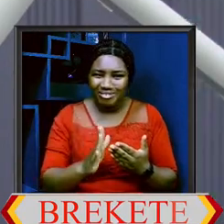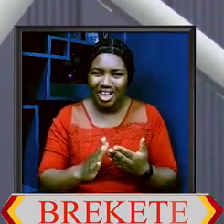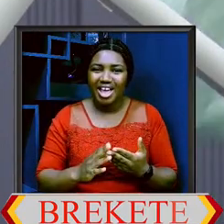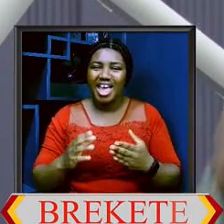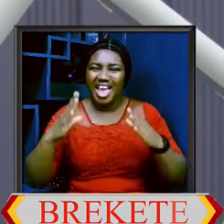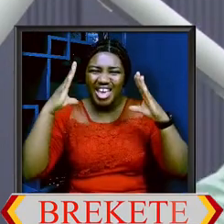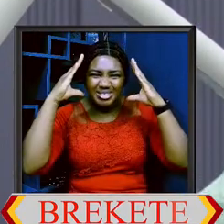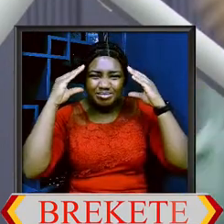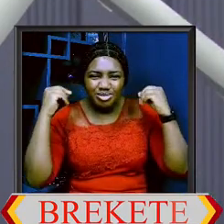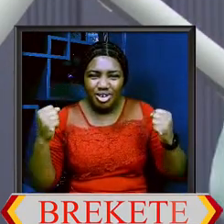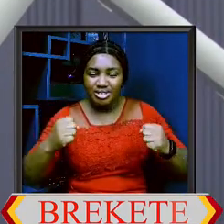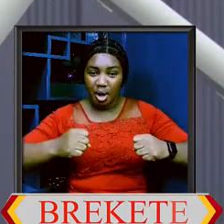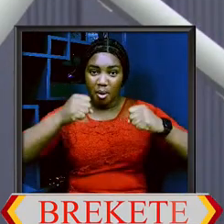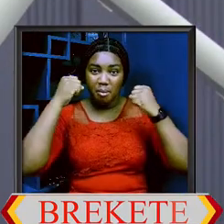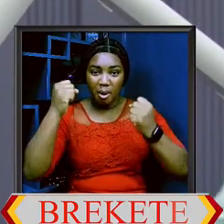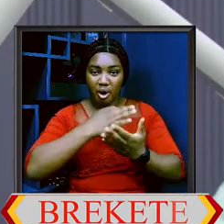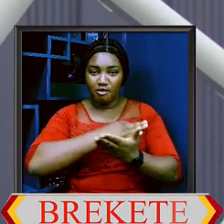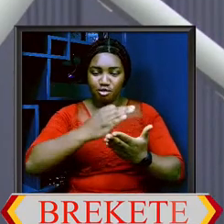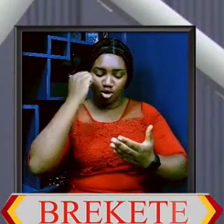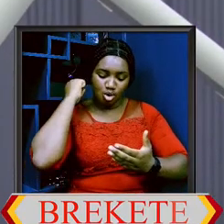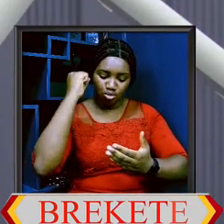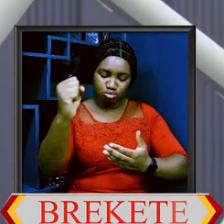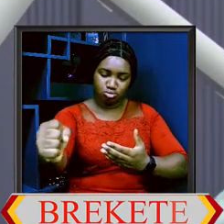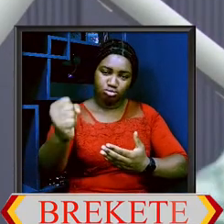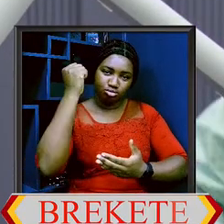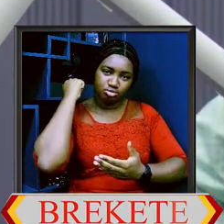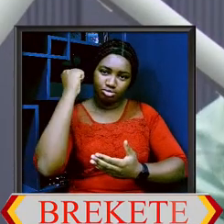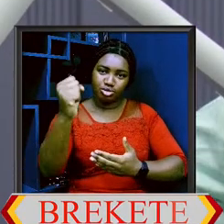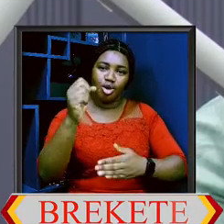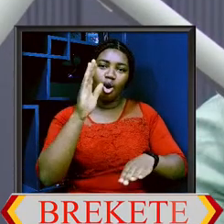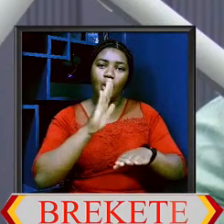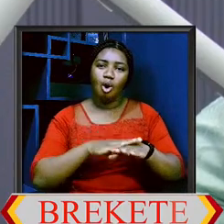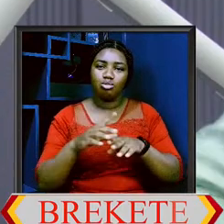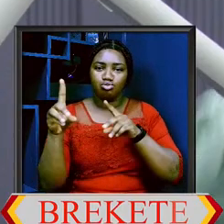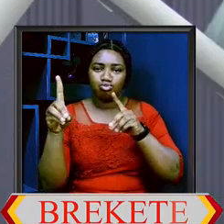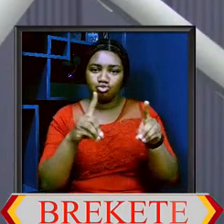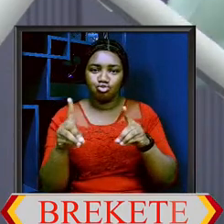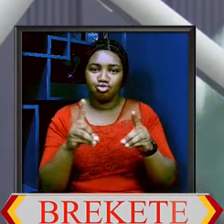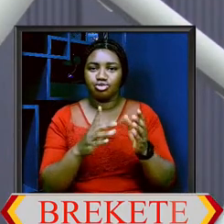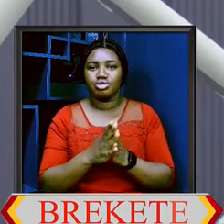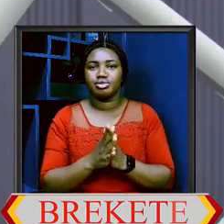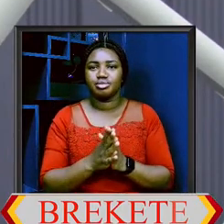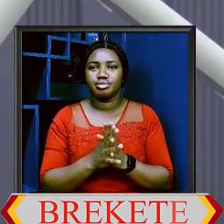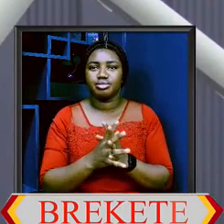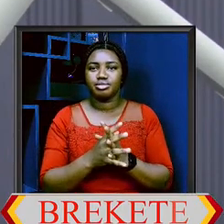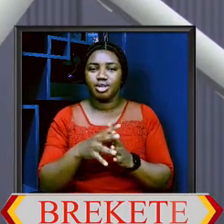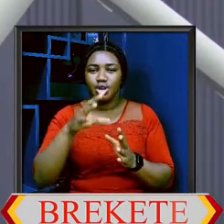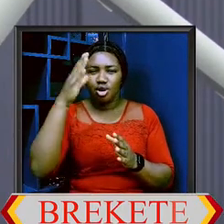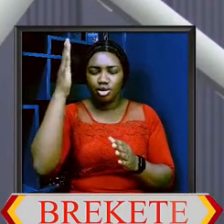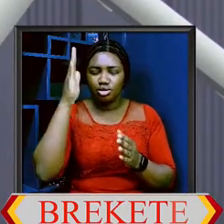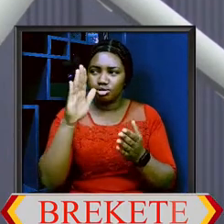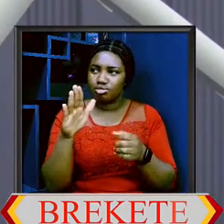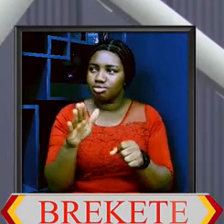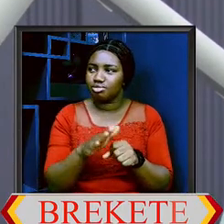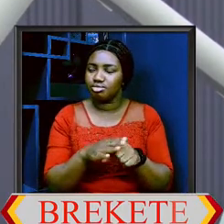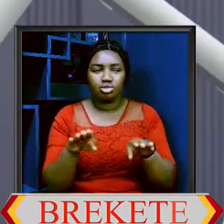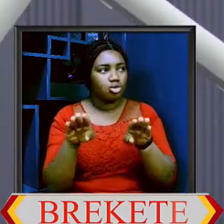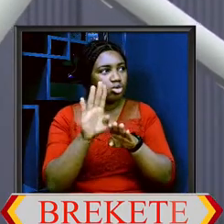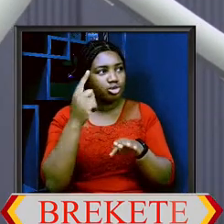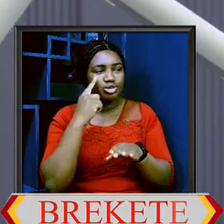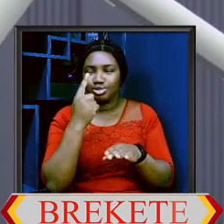experience power failure on duty amen amen close your eyes no children talk